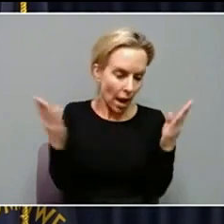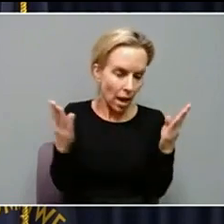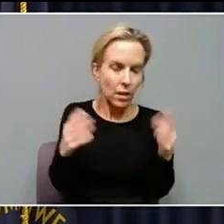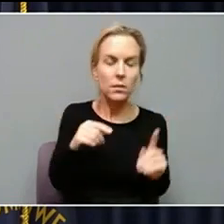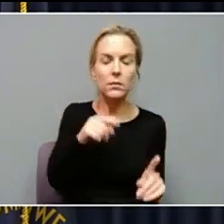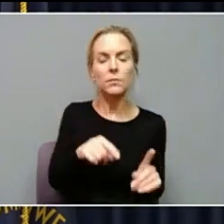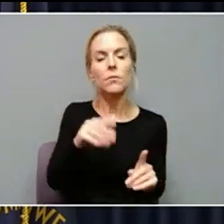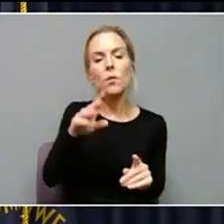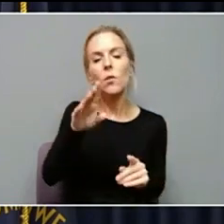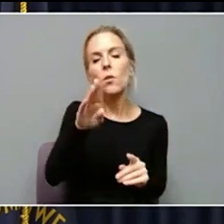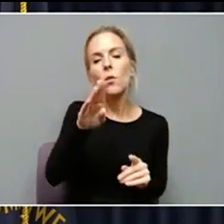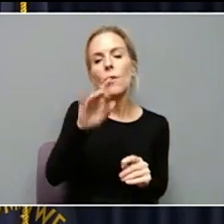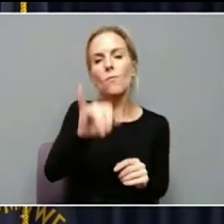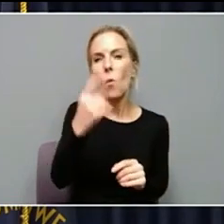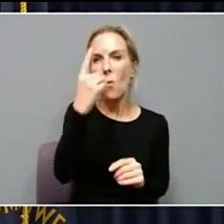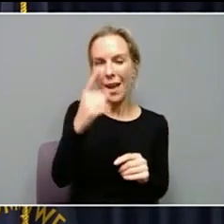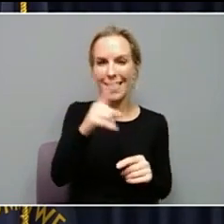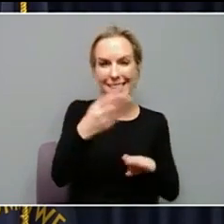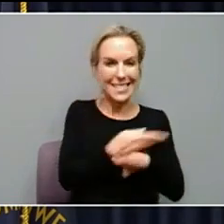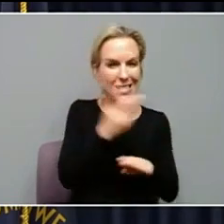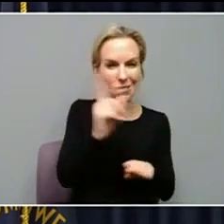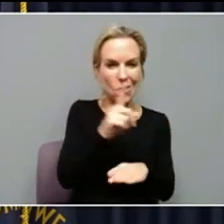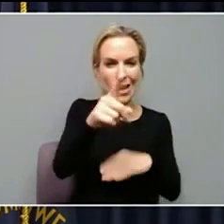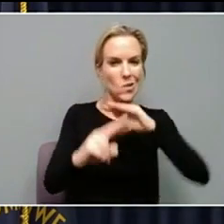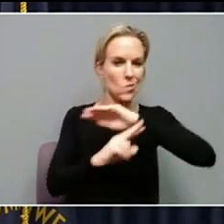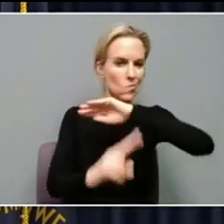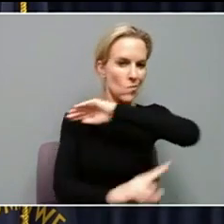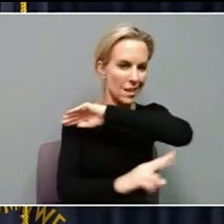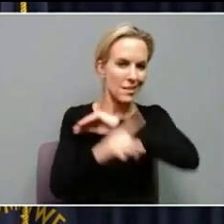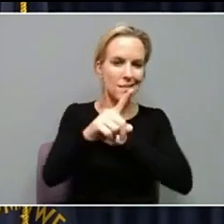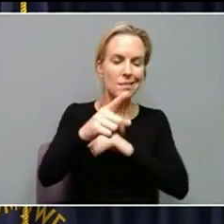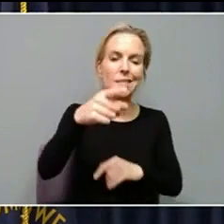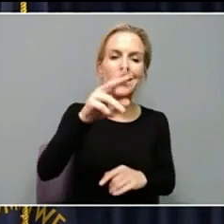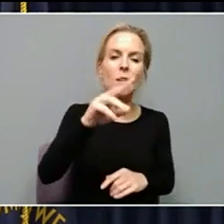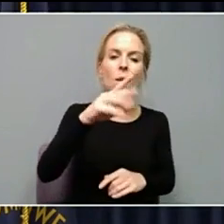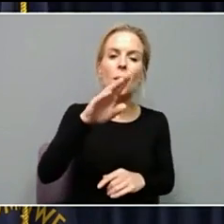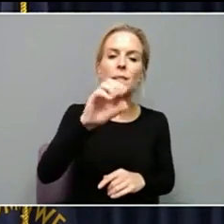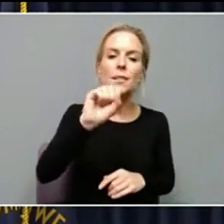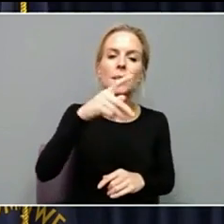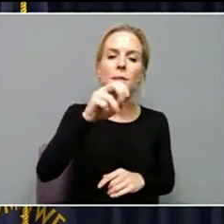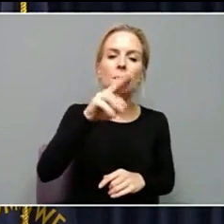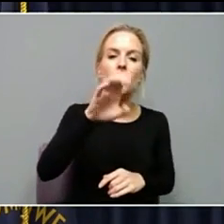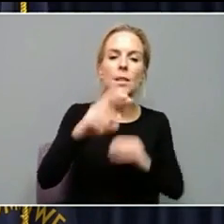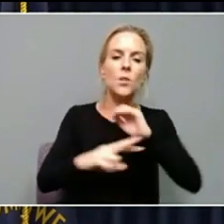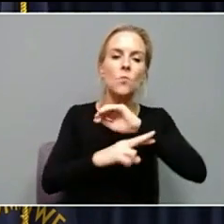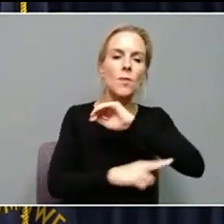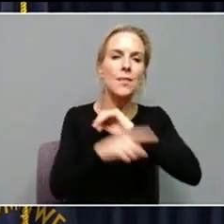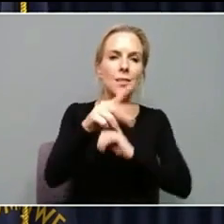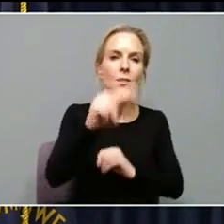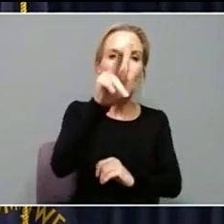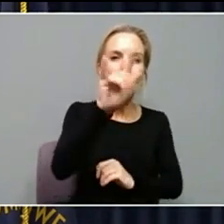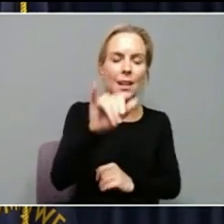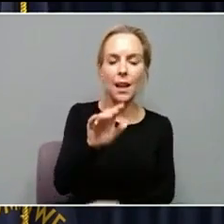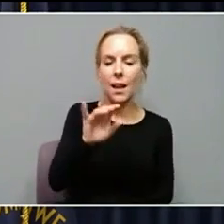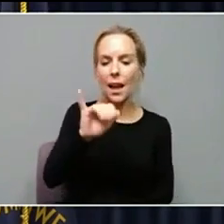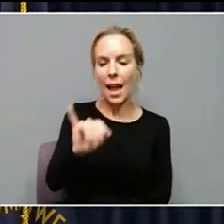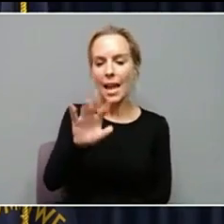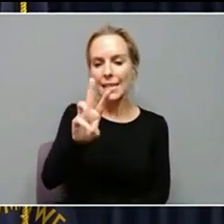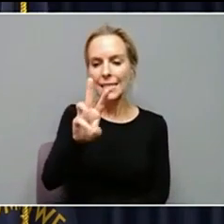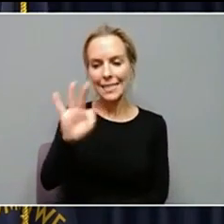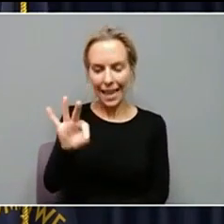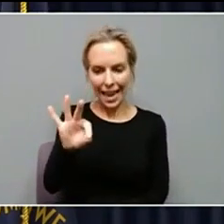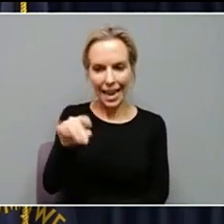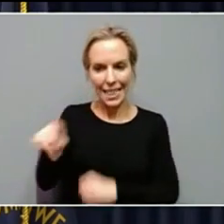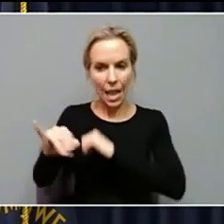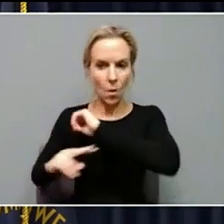Spence Bridge in Northern Kentucky, with the amount of GDP of the country that crosses it every day. The I-69 corridor, the bridge we need